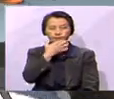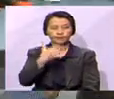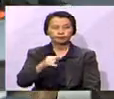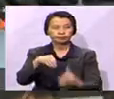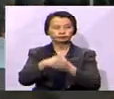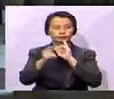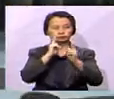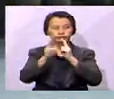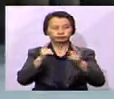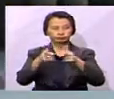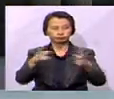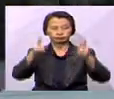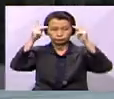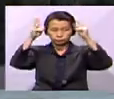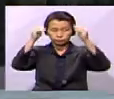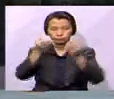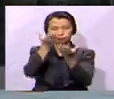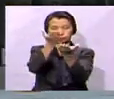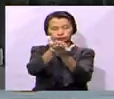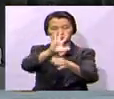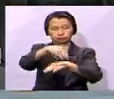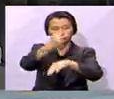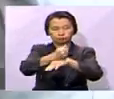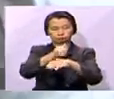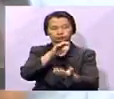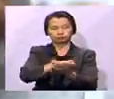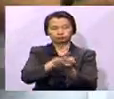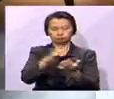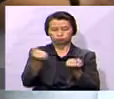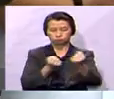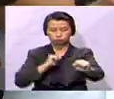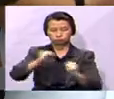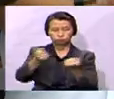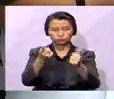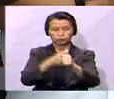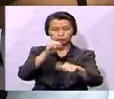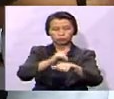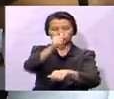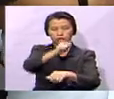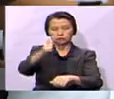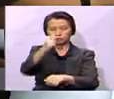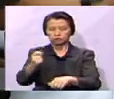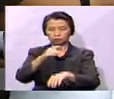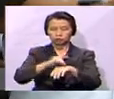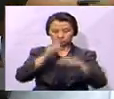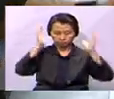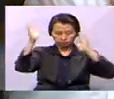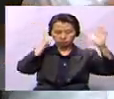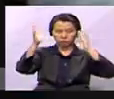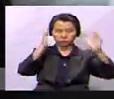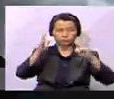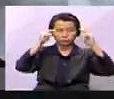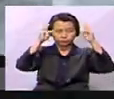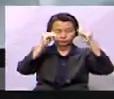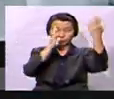Sementara itu, dalam ucapan perasmiannya, Perdana Menteri mencadangkan penubuhan sebuah Akademi Taekwondo yang pertama di Asia Tenggara berpusat di negara ini. Perdana